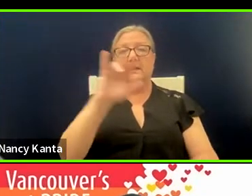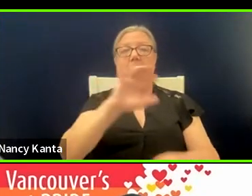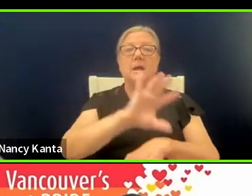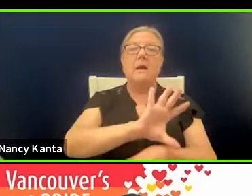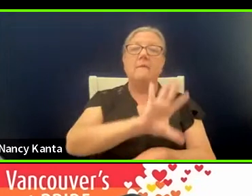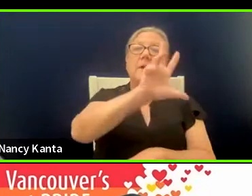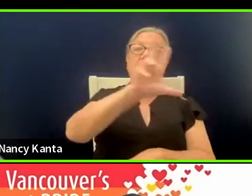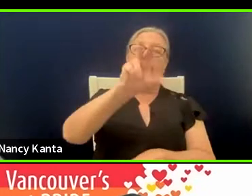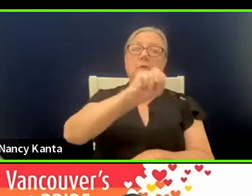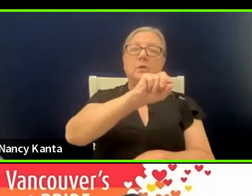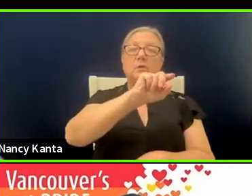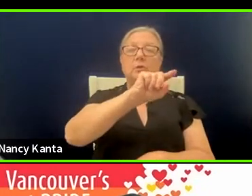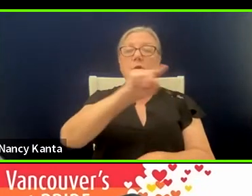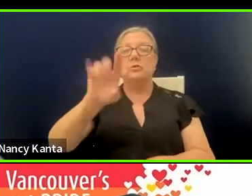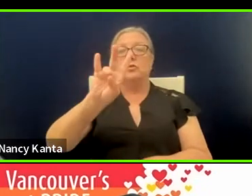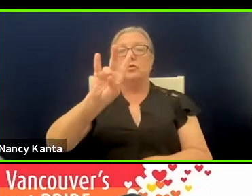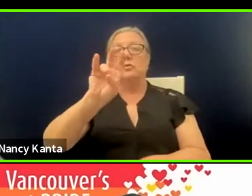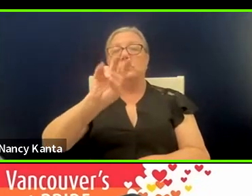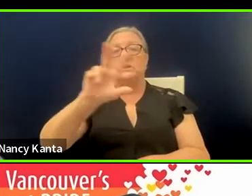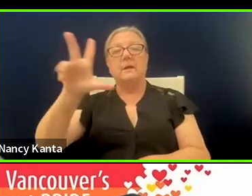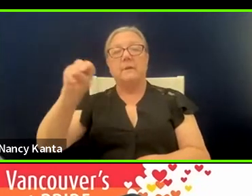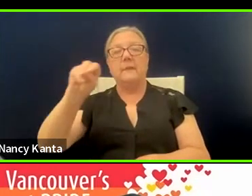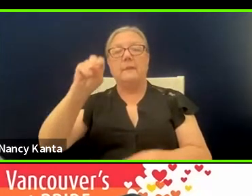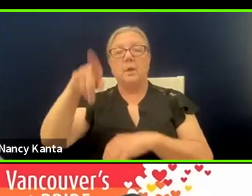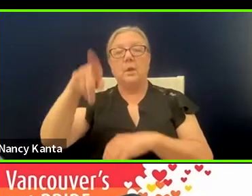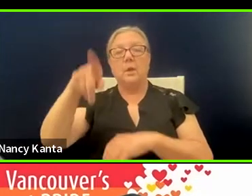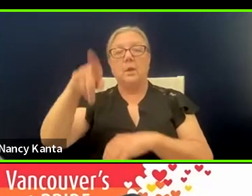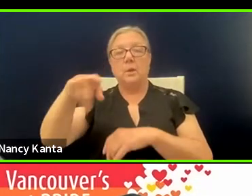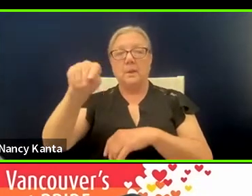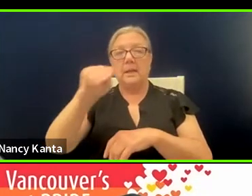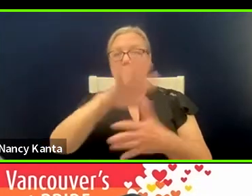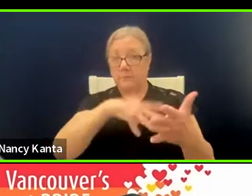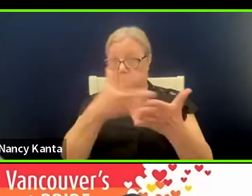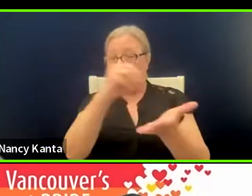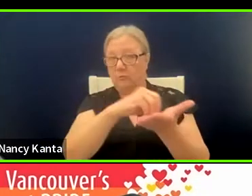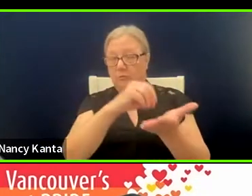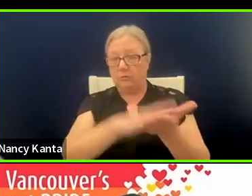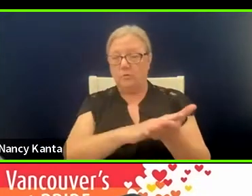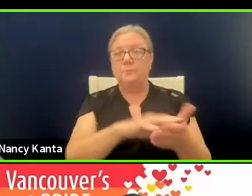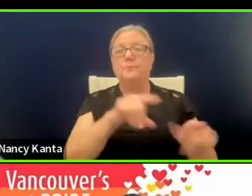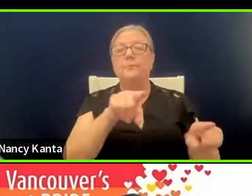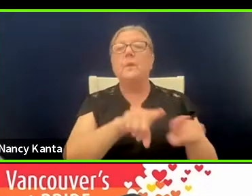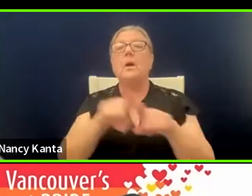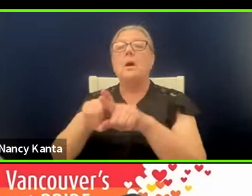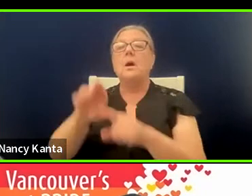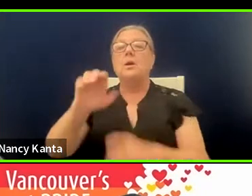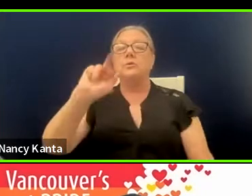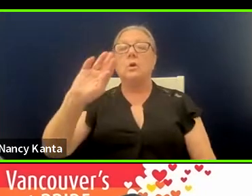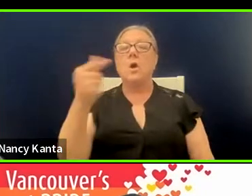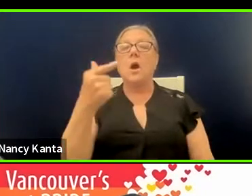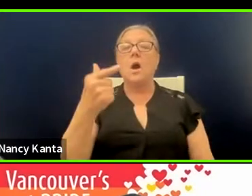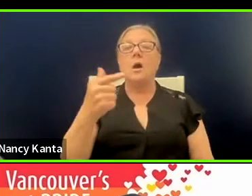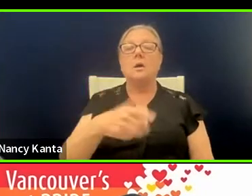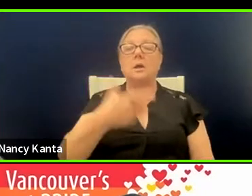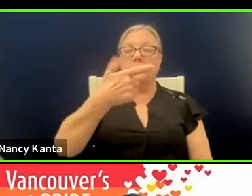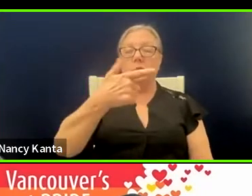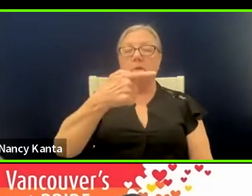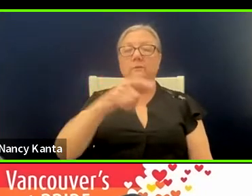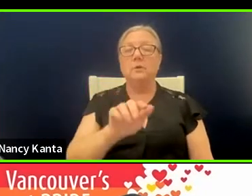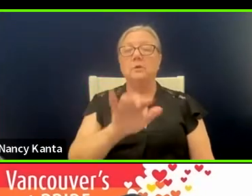your calendars. And also mark your calendars for August 21st, 5:30 to 7:30.